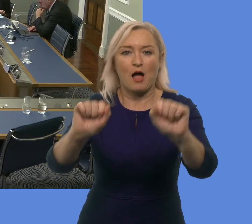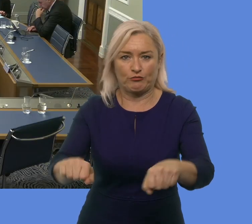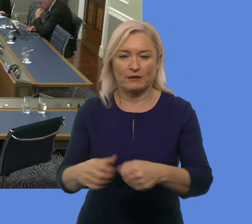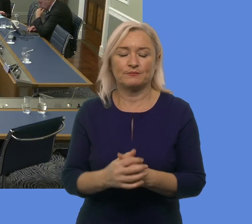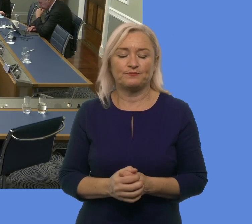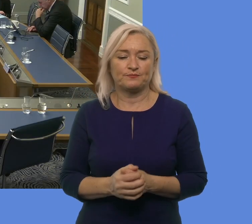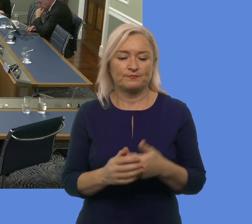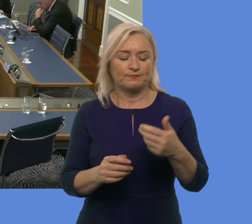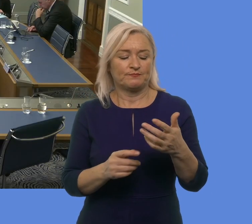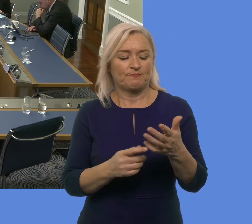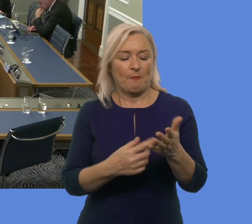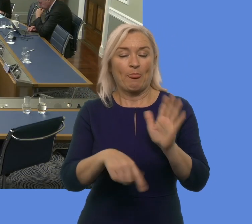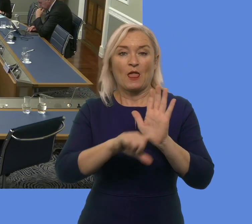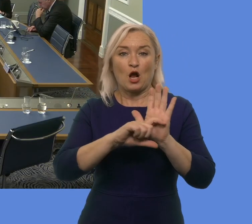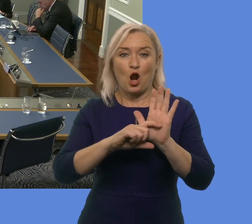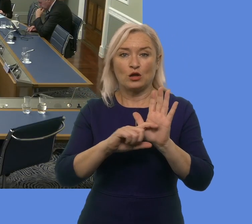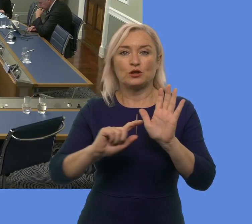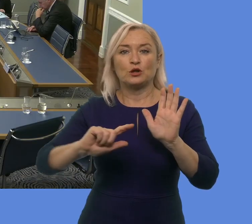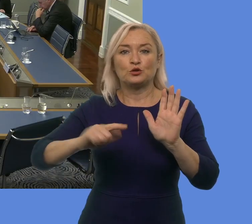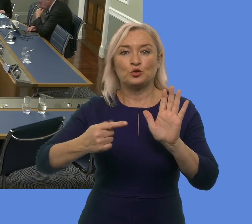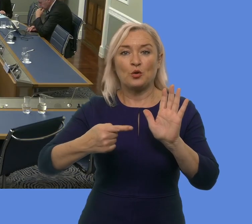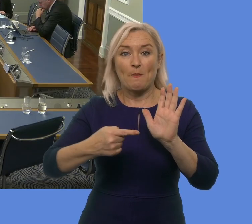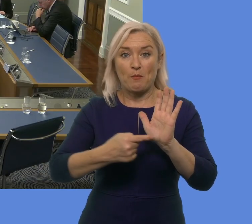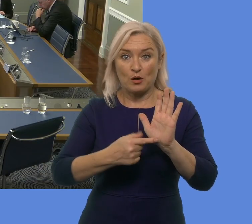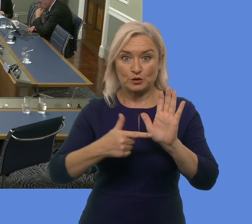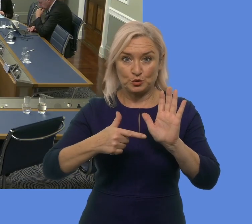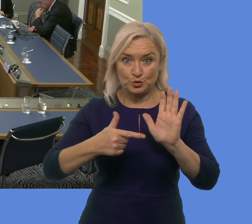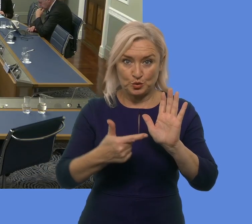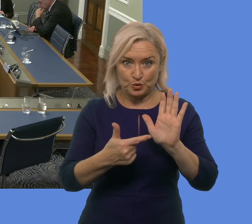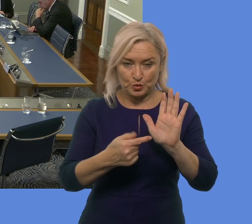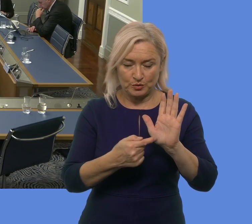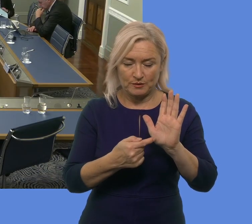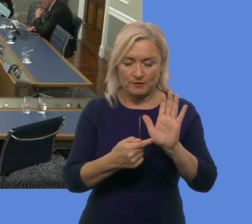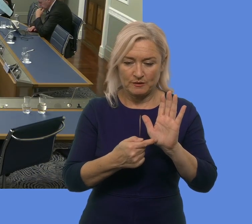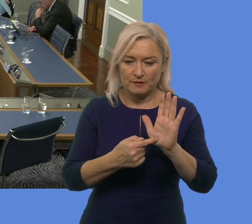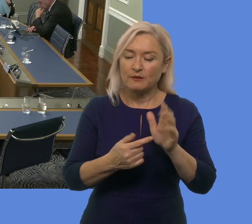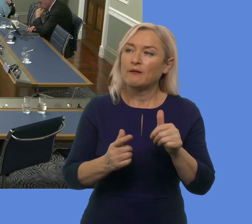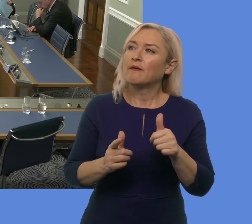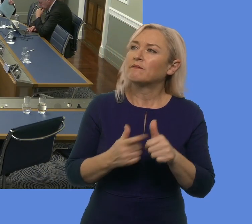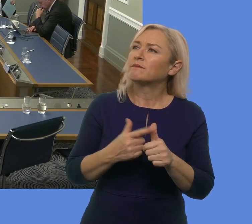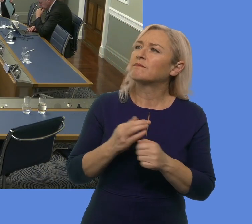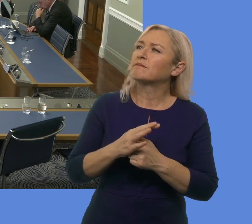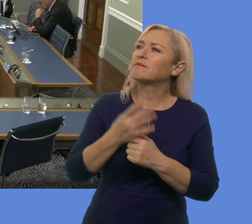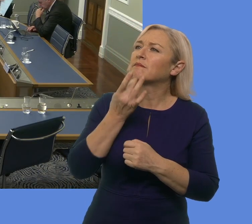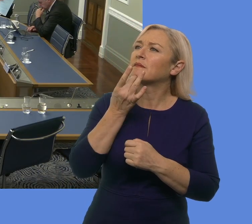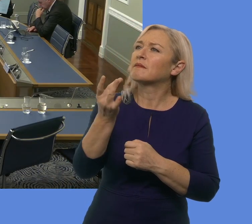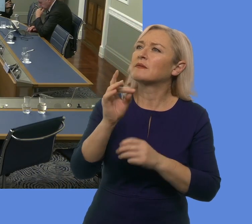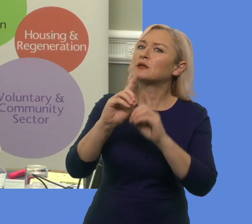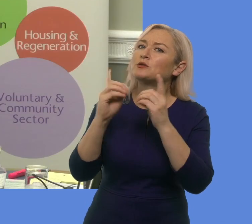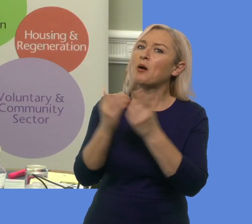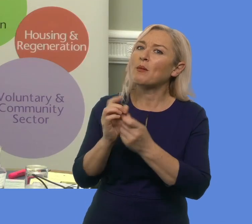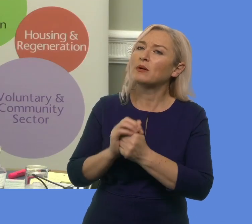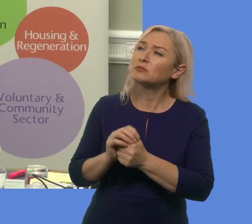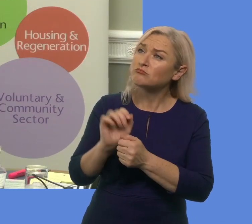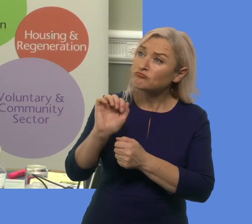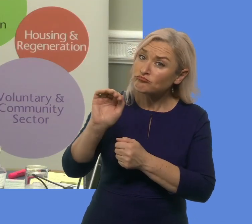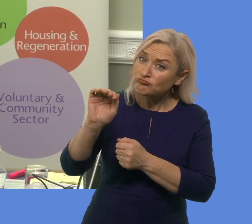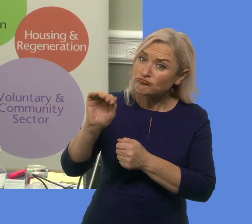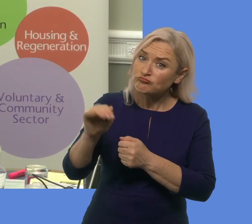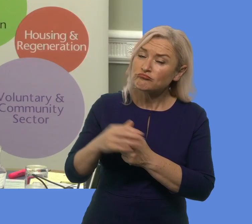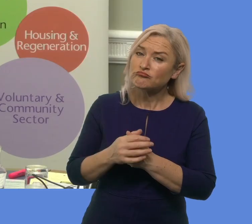on 2.2, so initially we're going to ask the department if it's appropriate for us